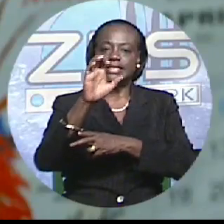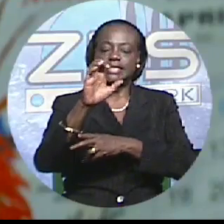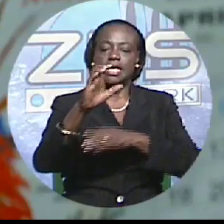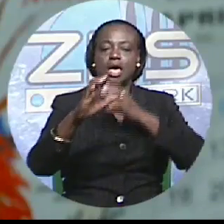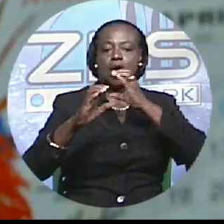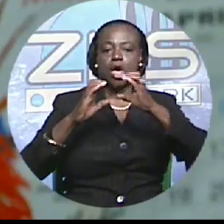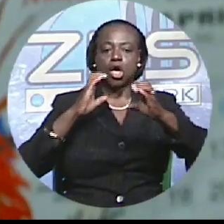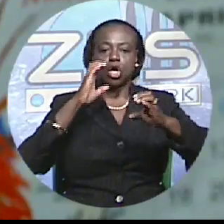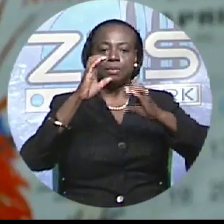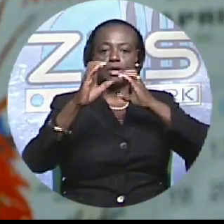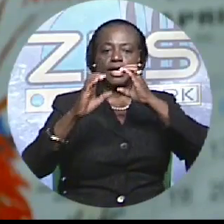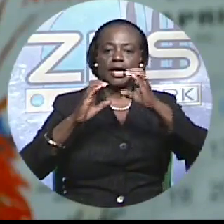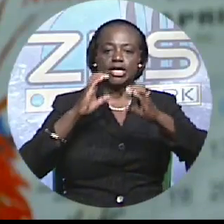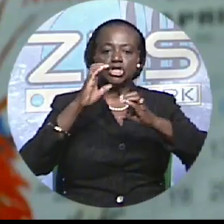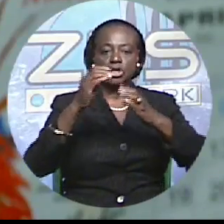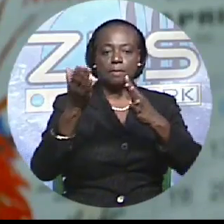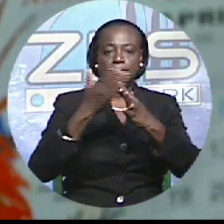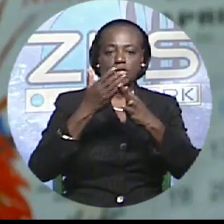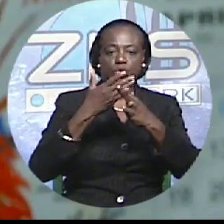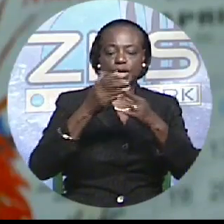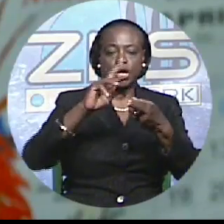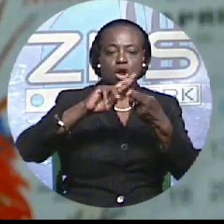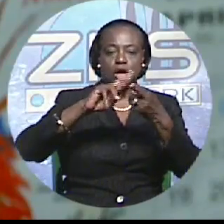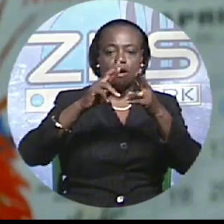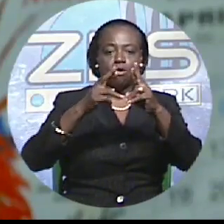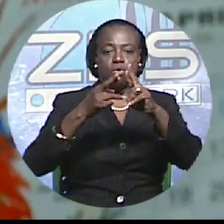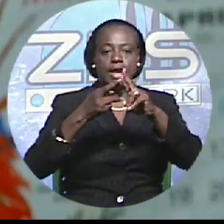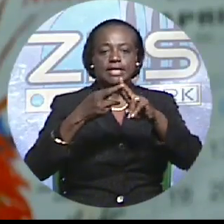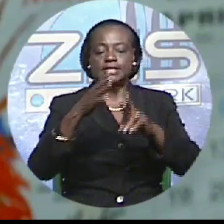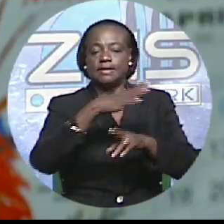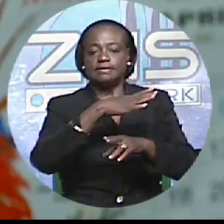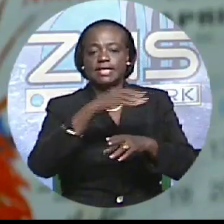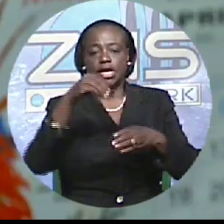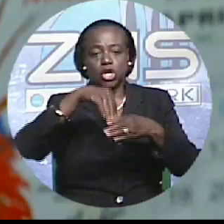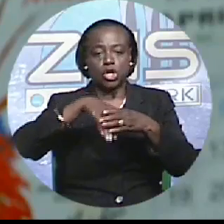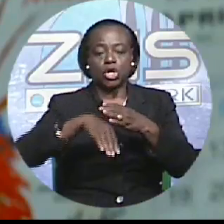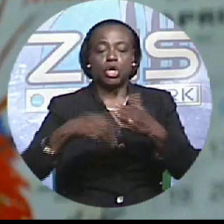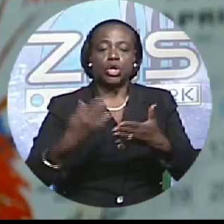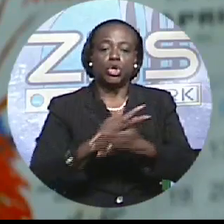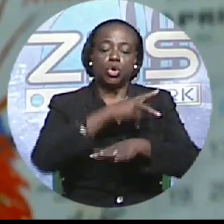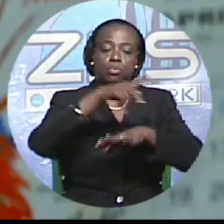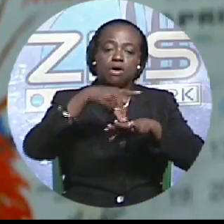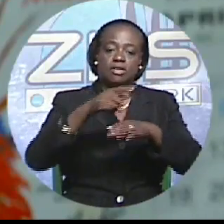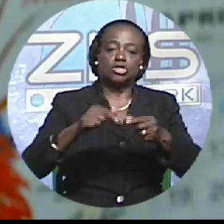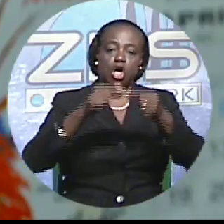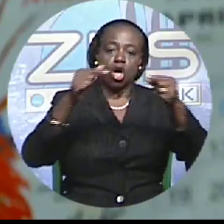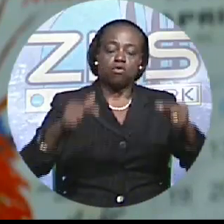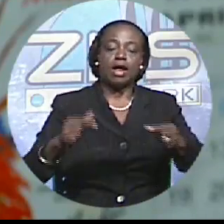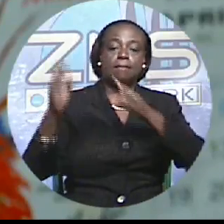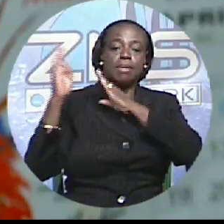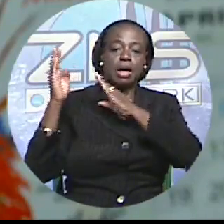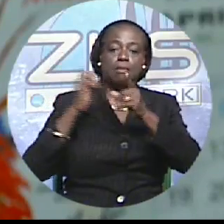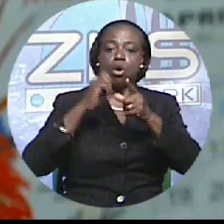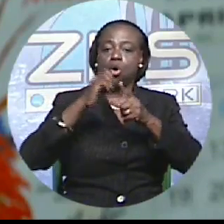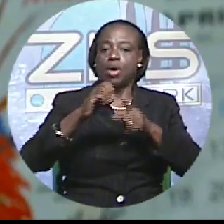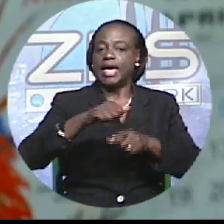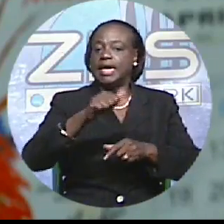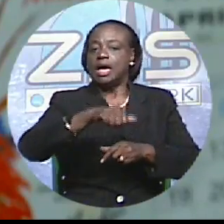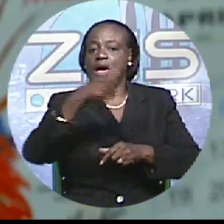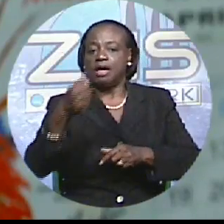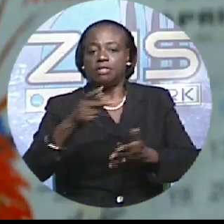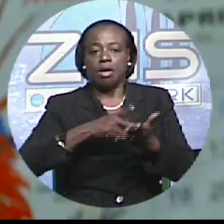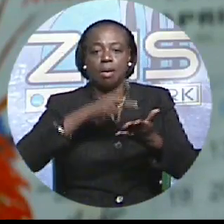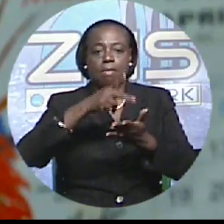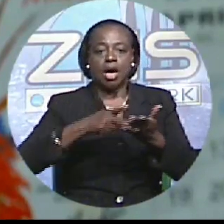communication lines between relatives who may be in New Providence, Grand Bahama, or any other part of the Bahamas